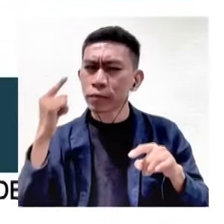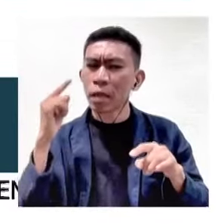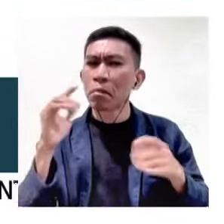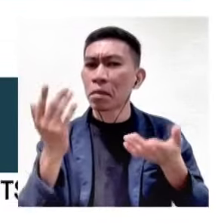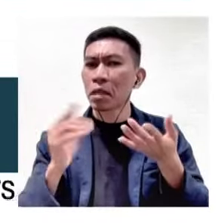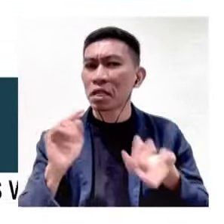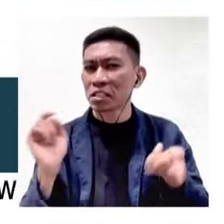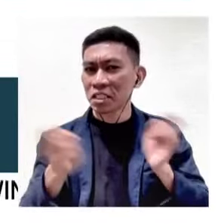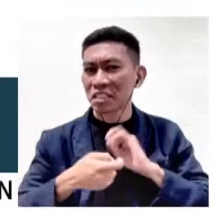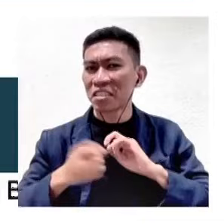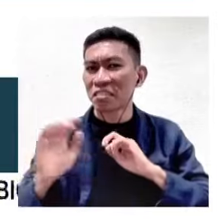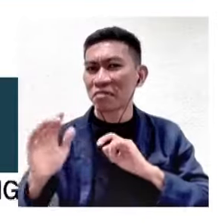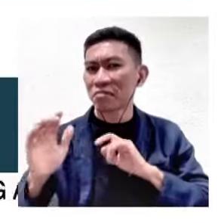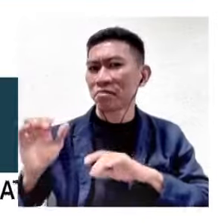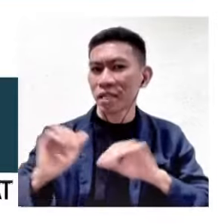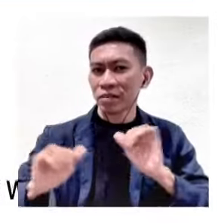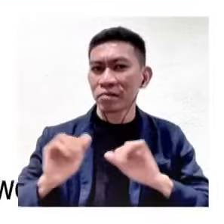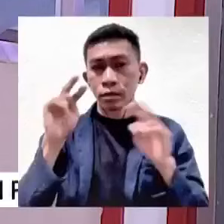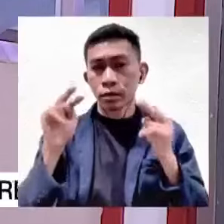most.